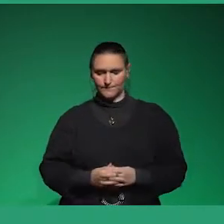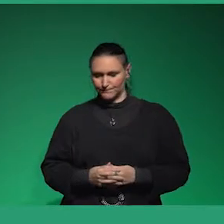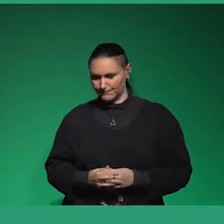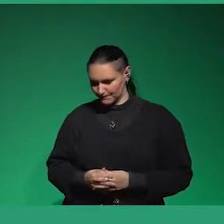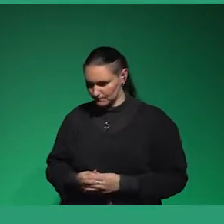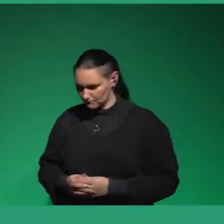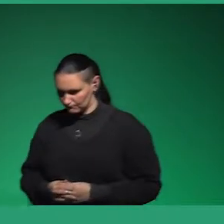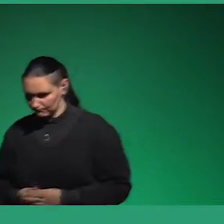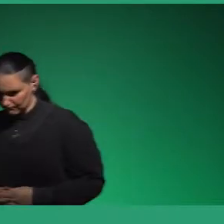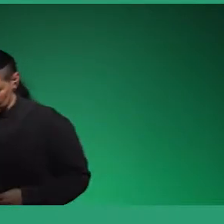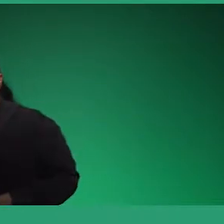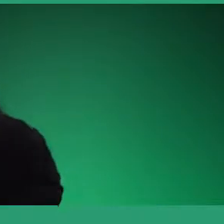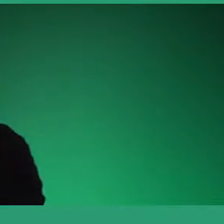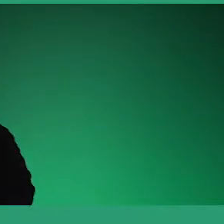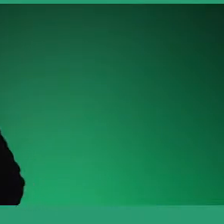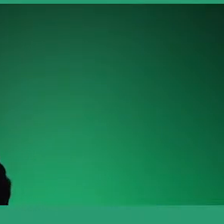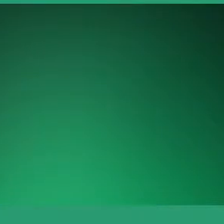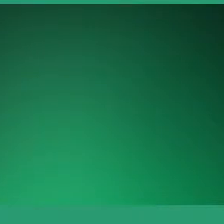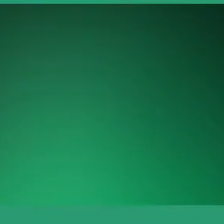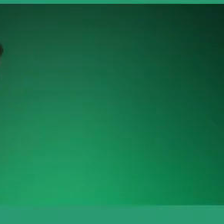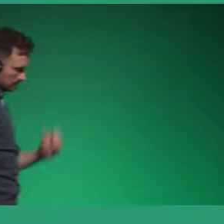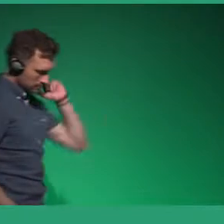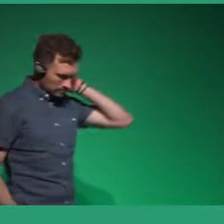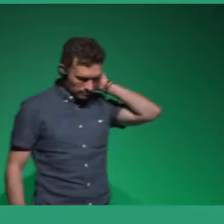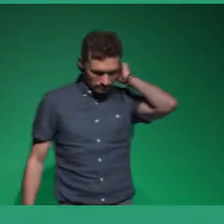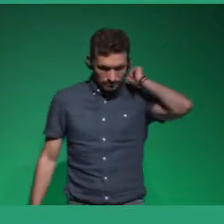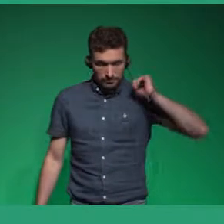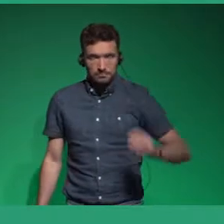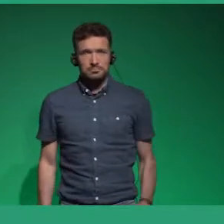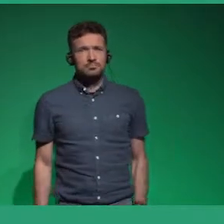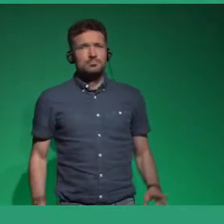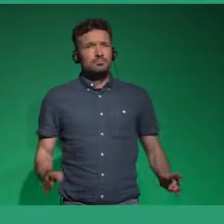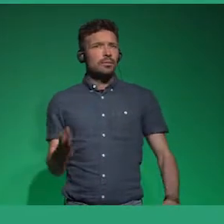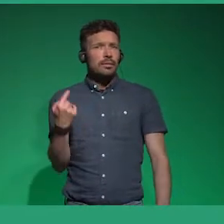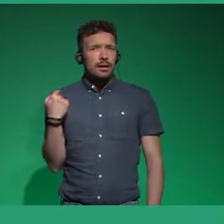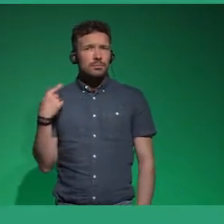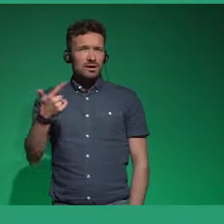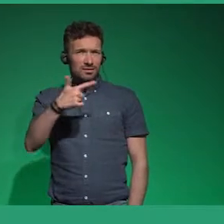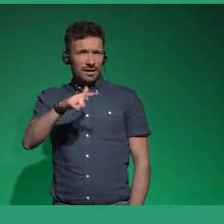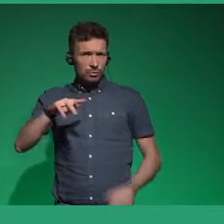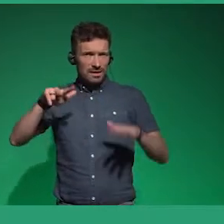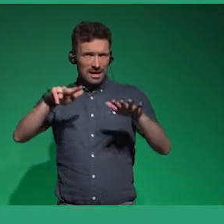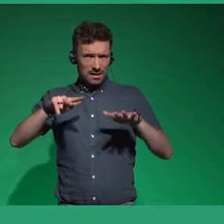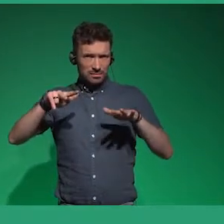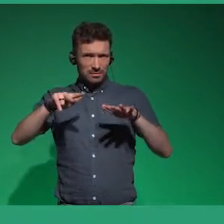So in 2018 they started to replanted again the coffee.